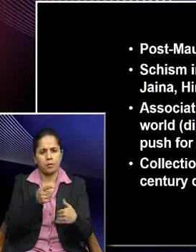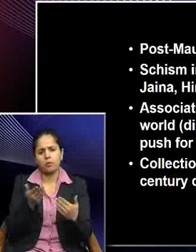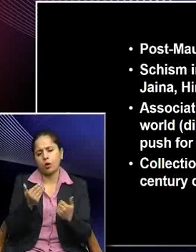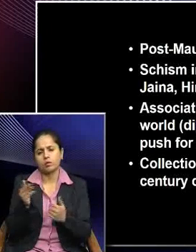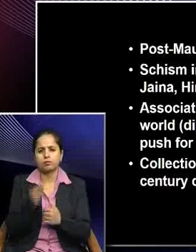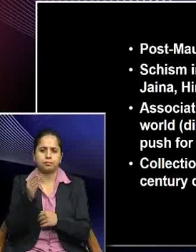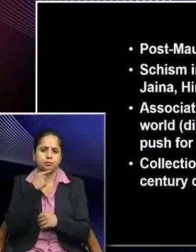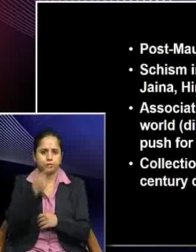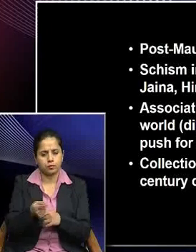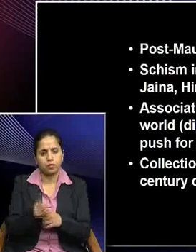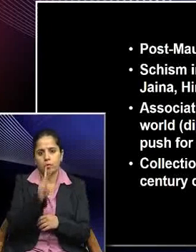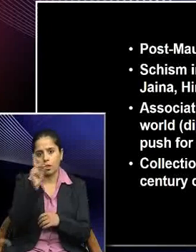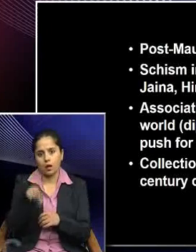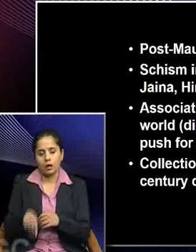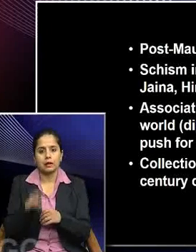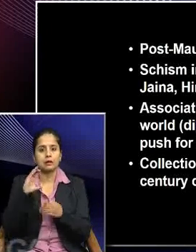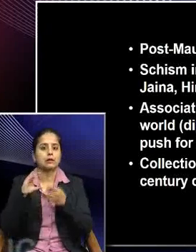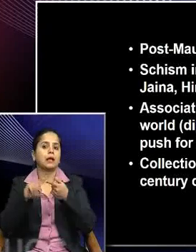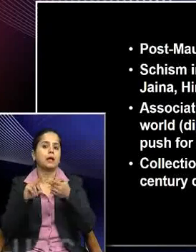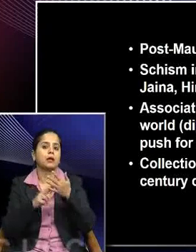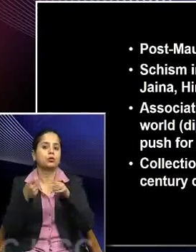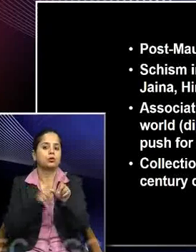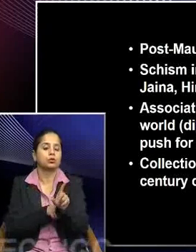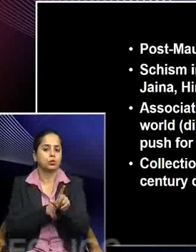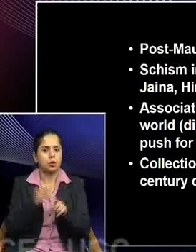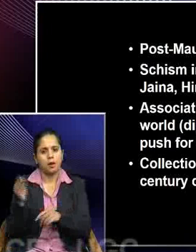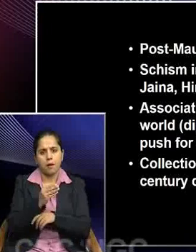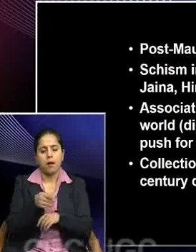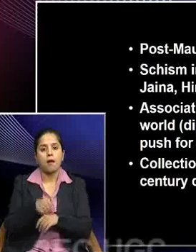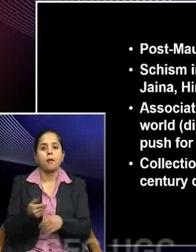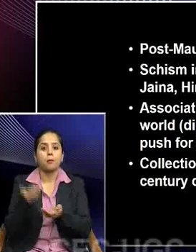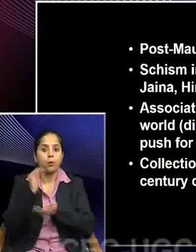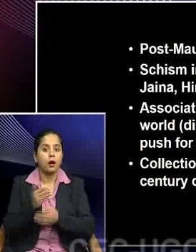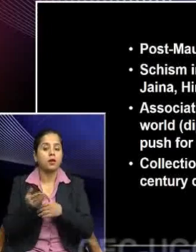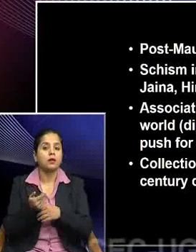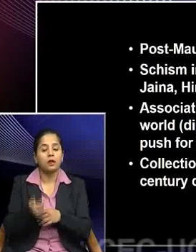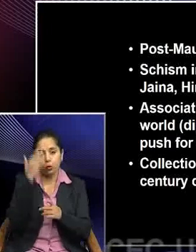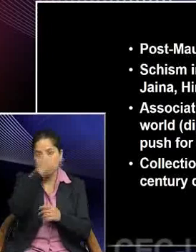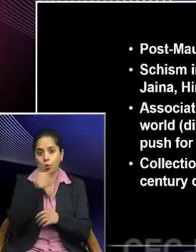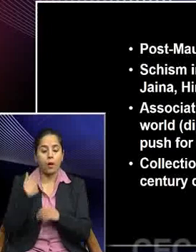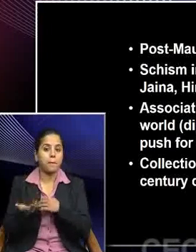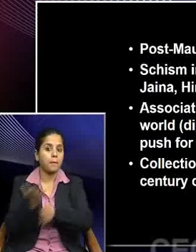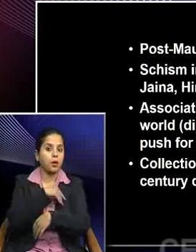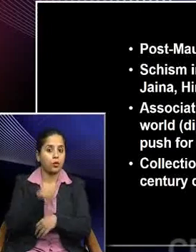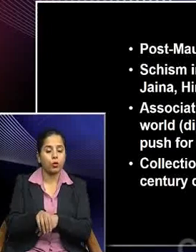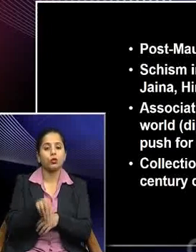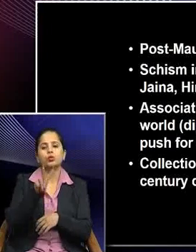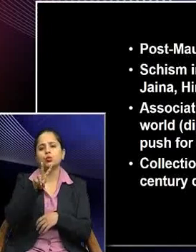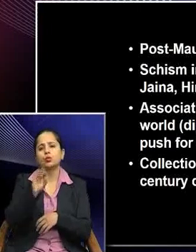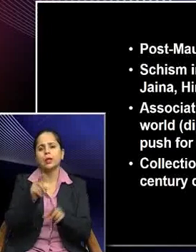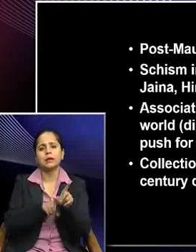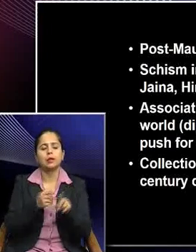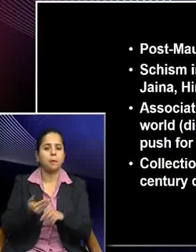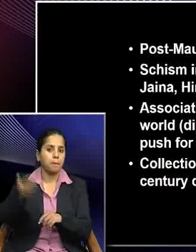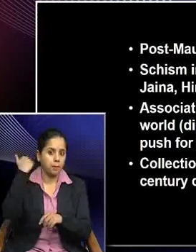say, around 2nd century before the birth of Christ, two centuries before the birth of Christ, or